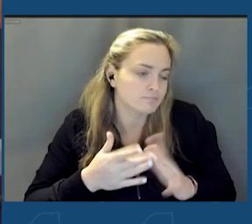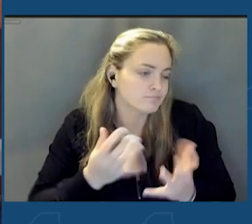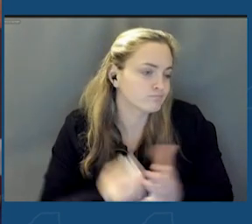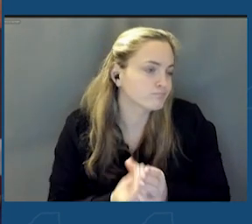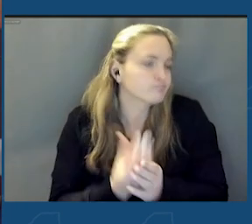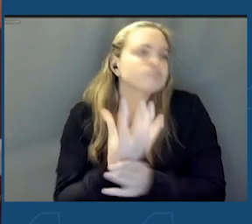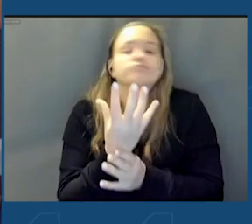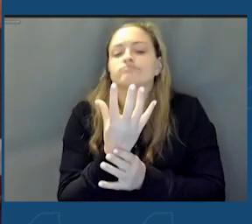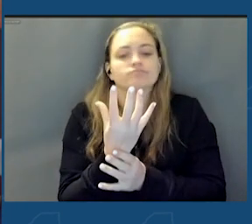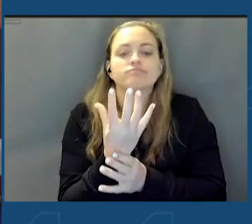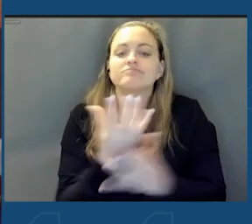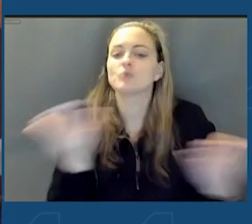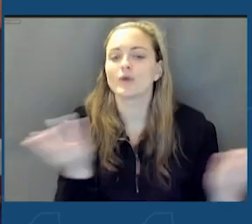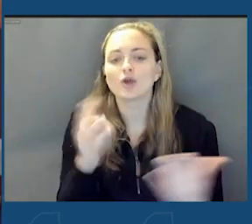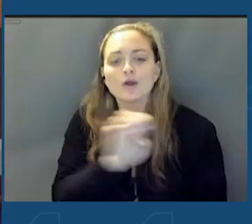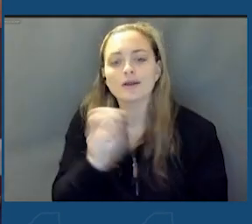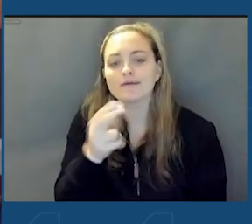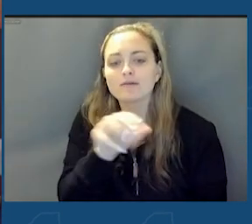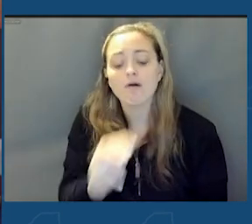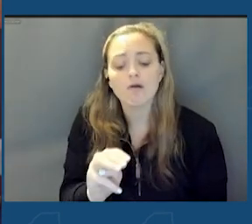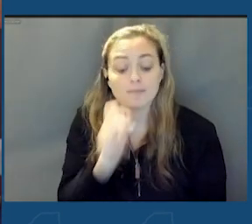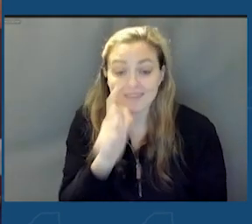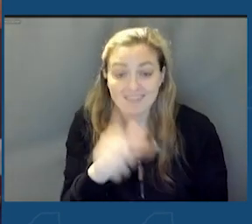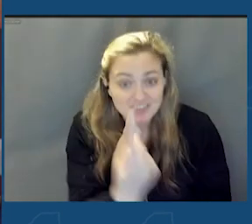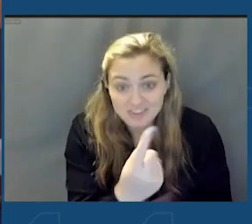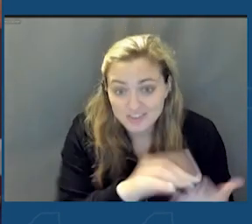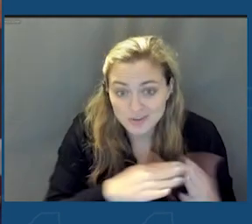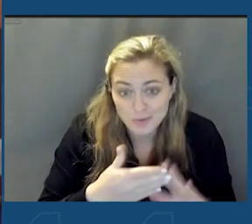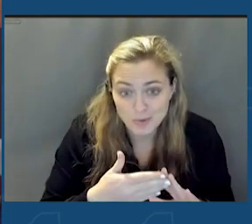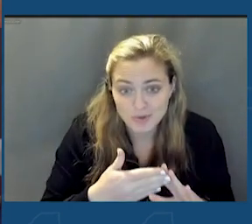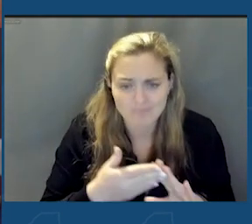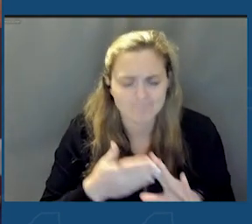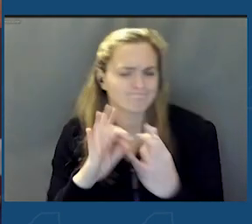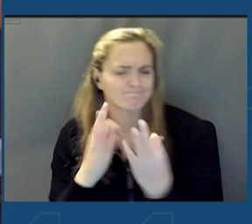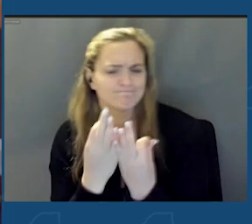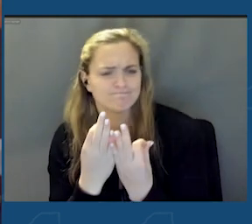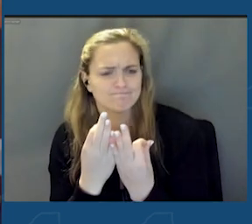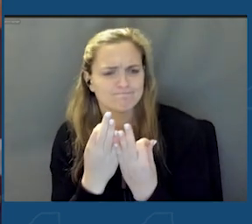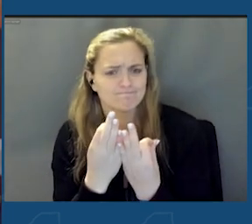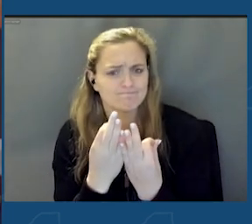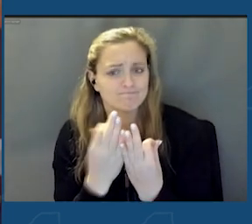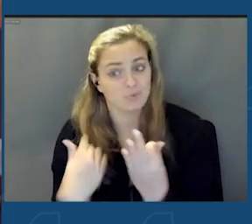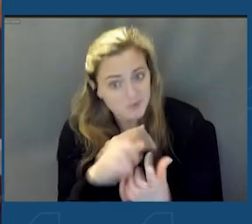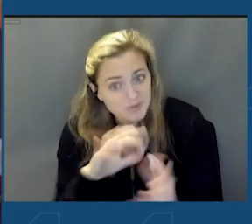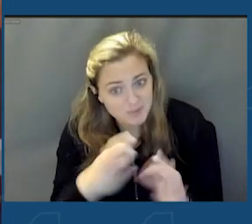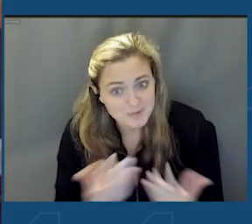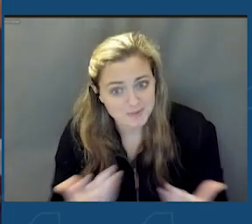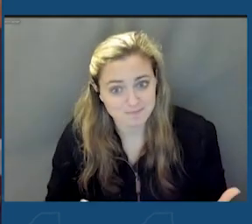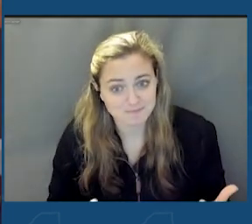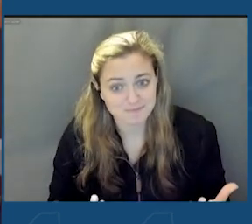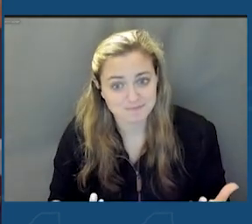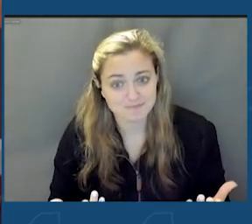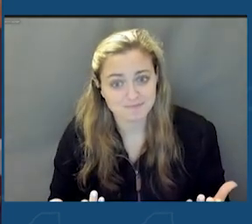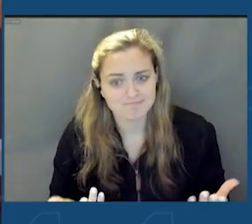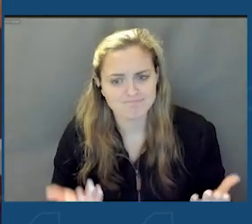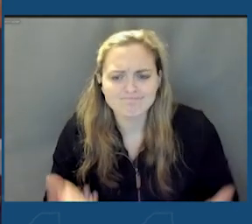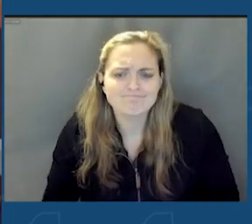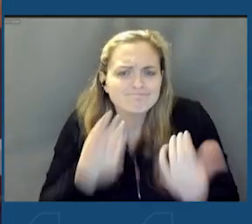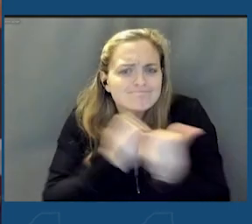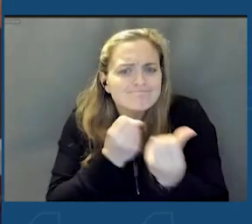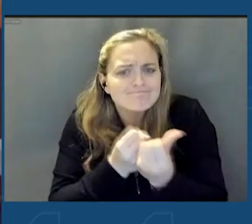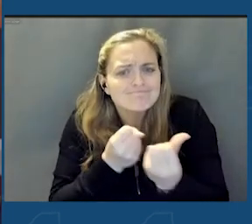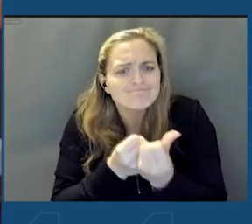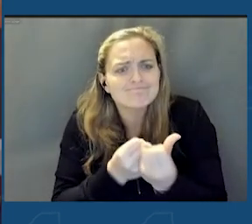Harlem, it's not just a community, it's a family. Somos familia. And we lift each other up to make sure that